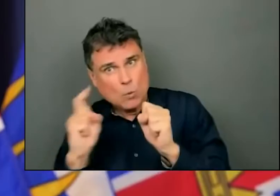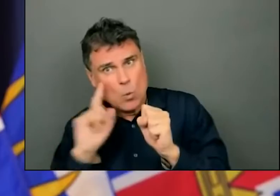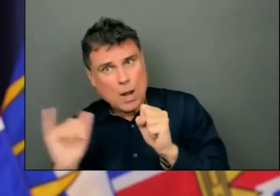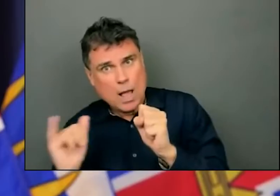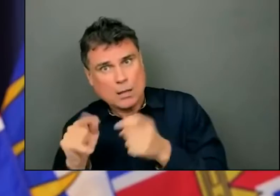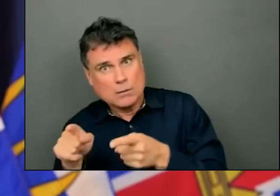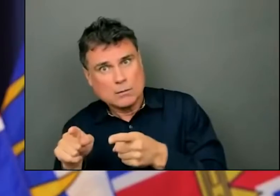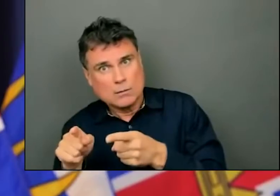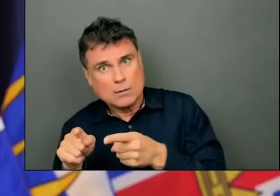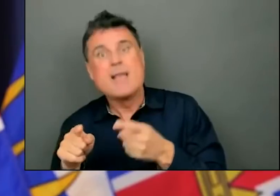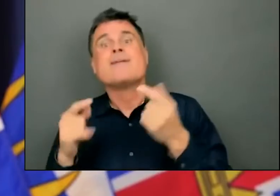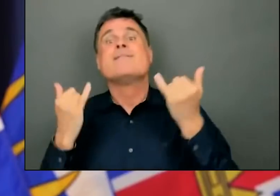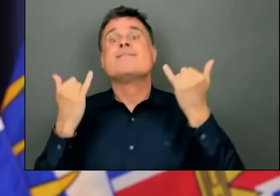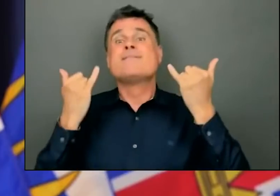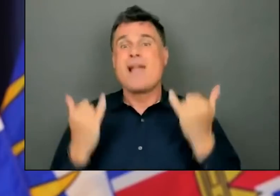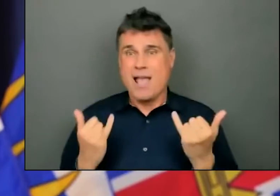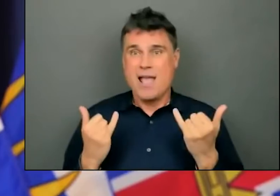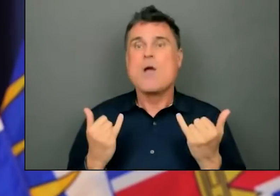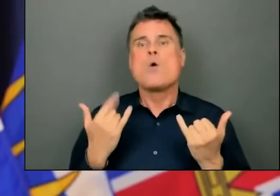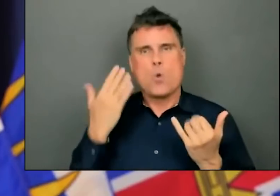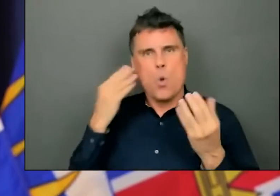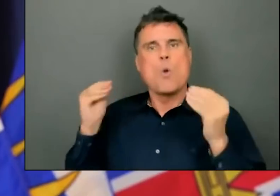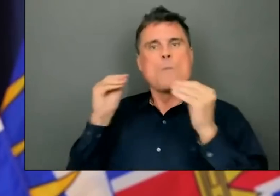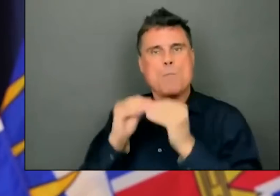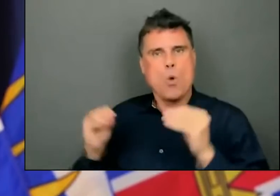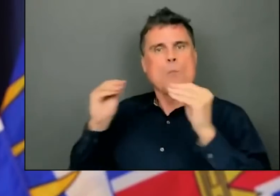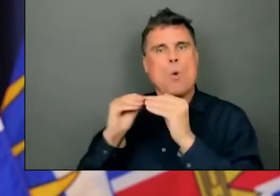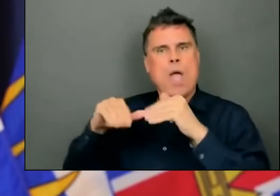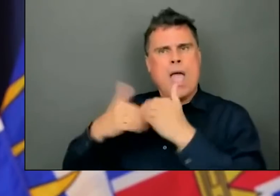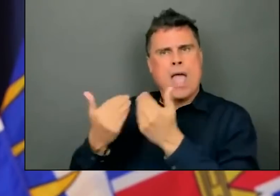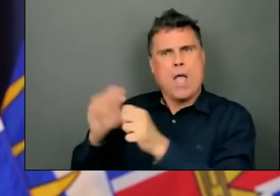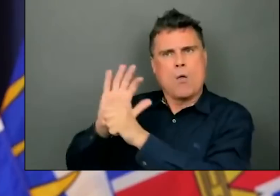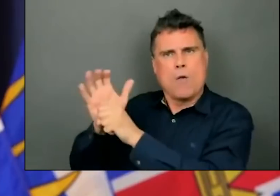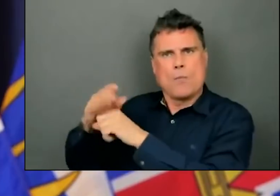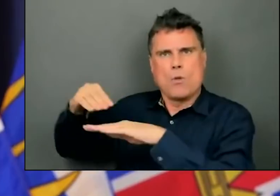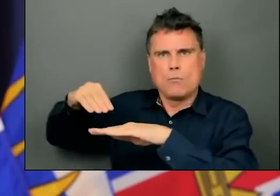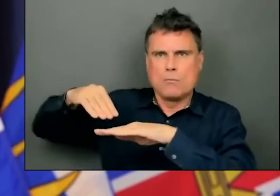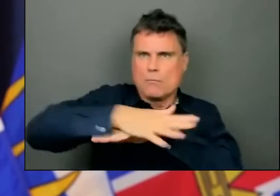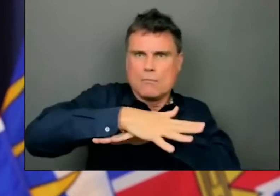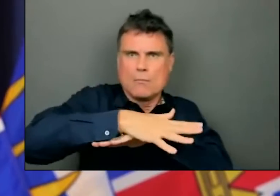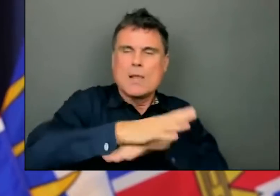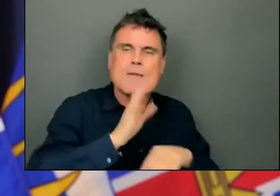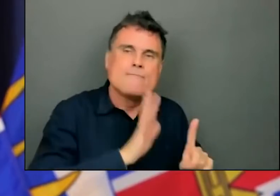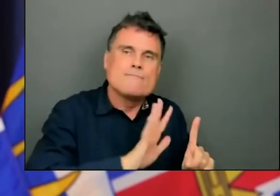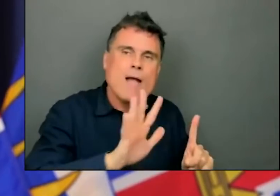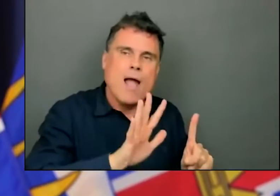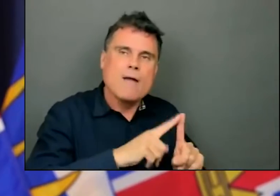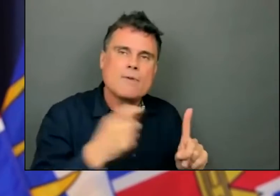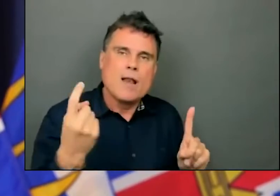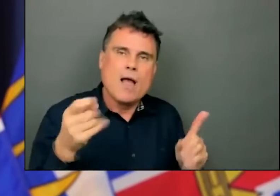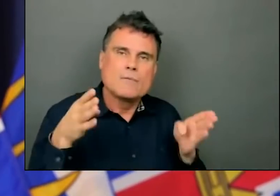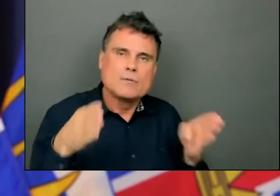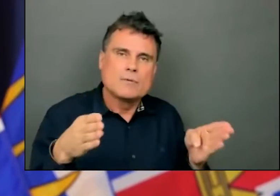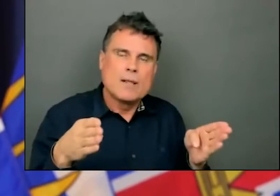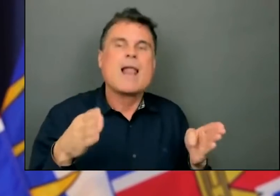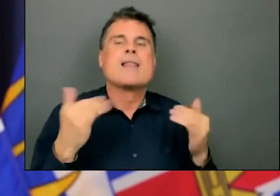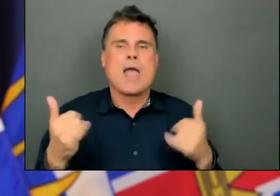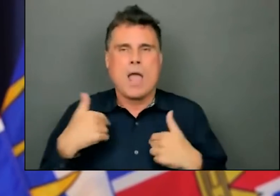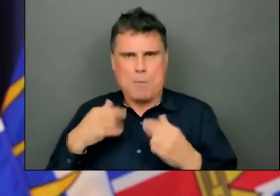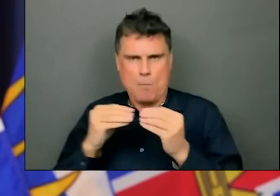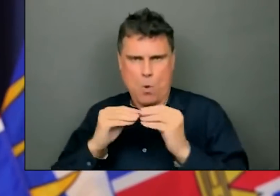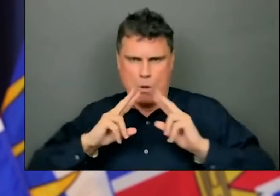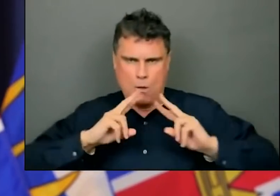quite a lot more about how COVID is affecting that younger age group and about the safety of the vaccines, how well they're